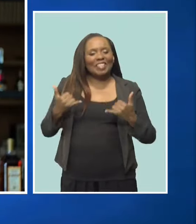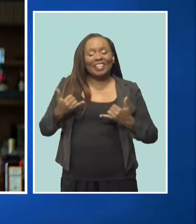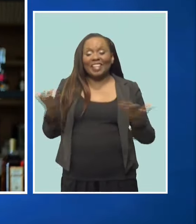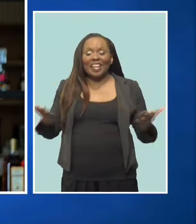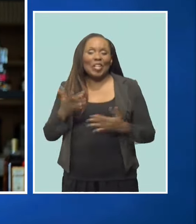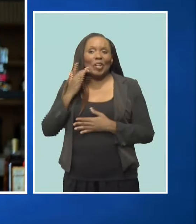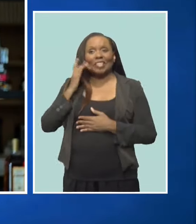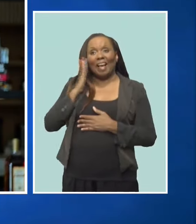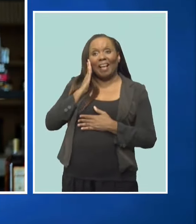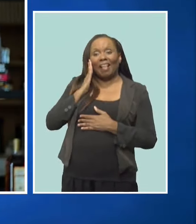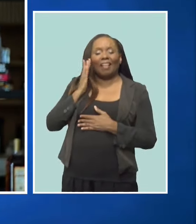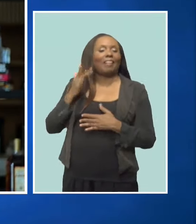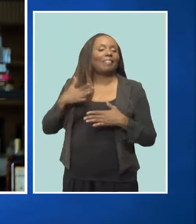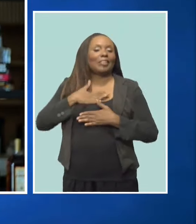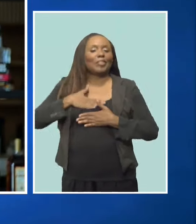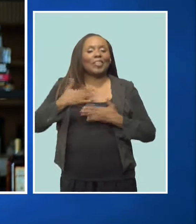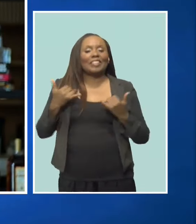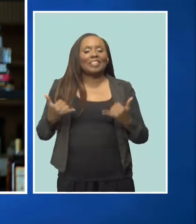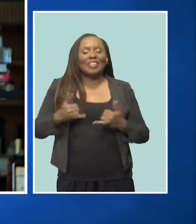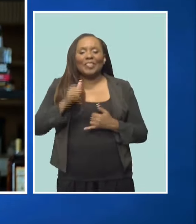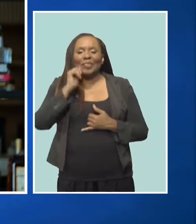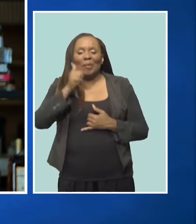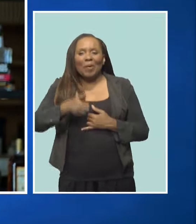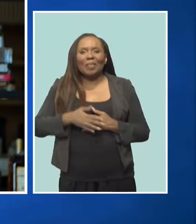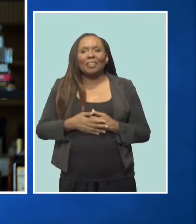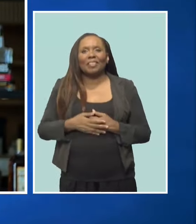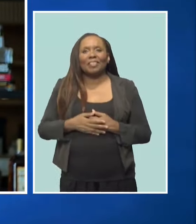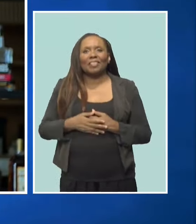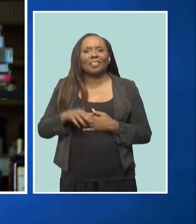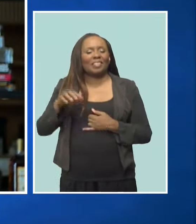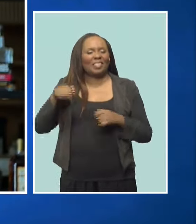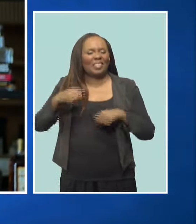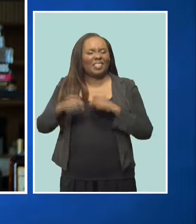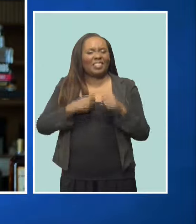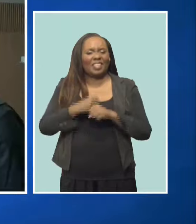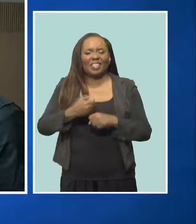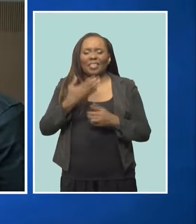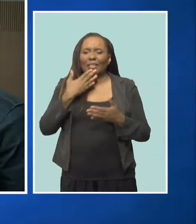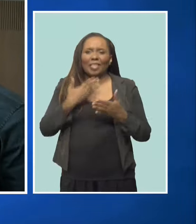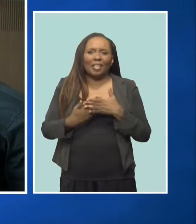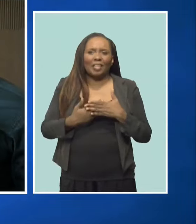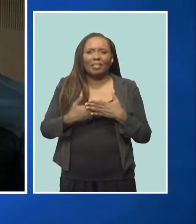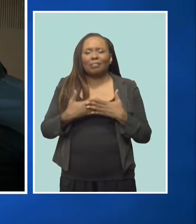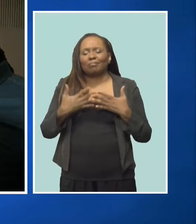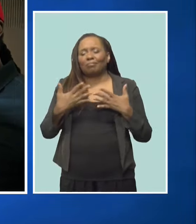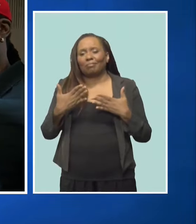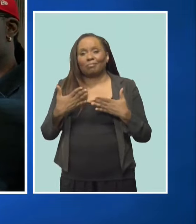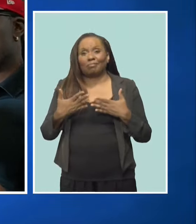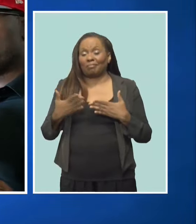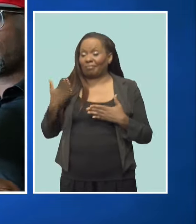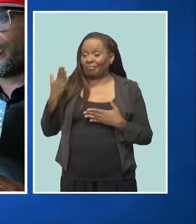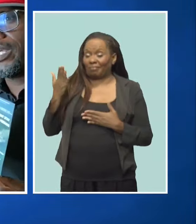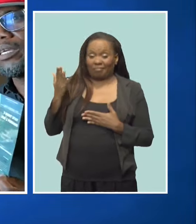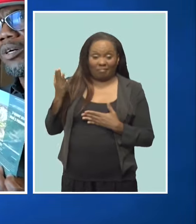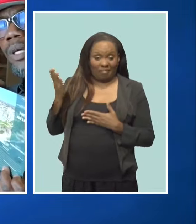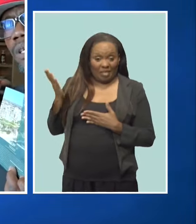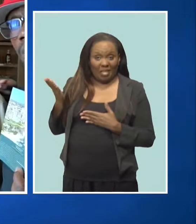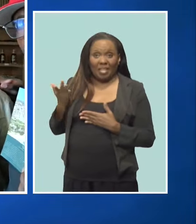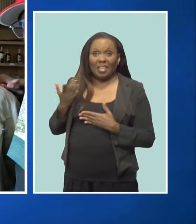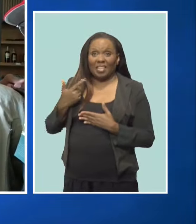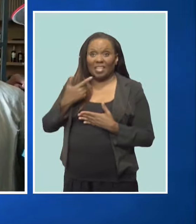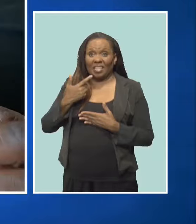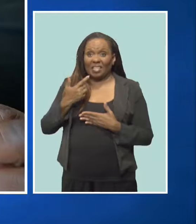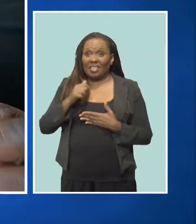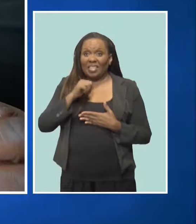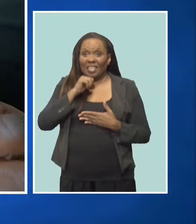But 2024 has been good to me, and I appreciate everybody and the love that everybody have shown me. The two monarchs stopped short of giving a check-in